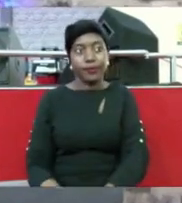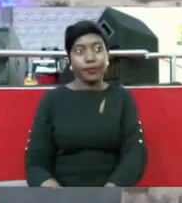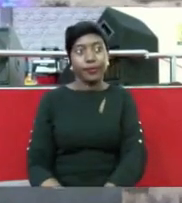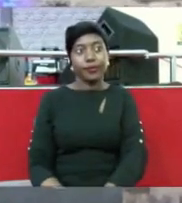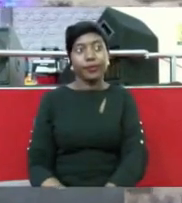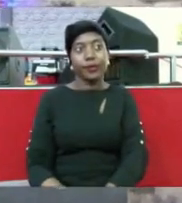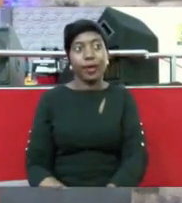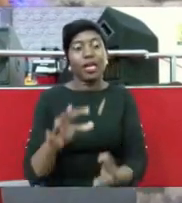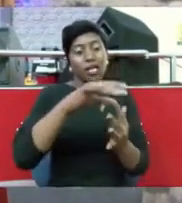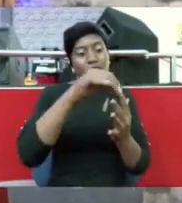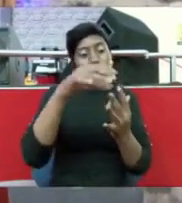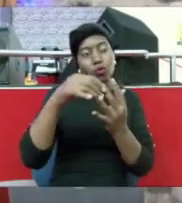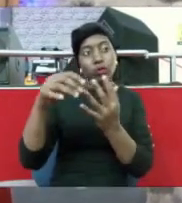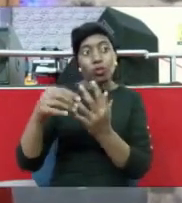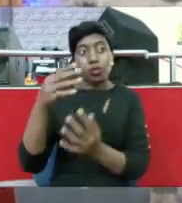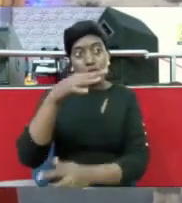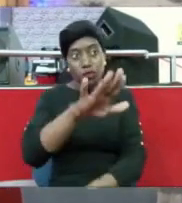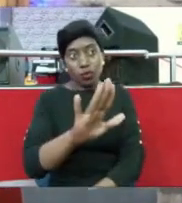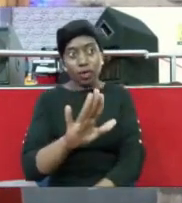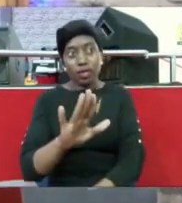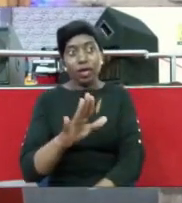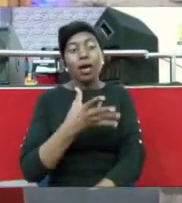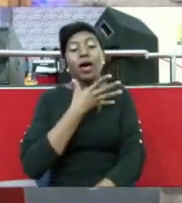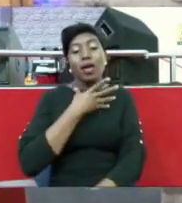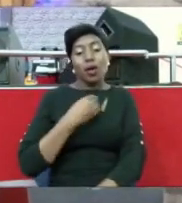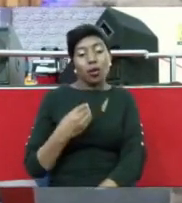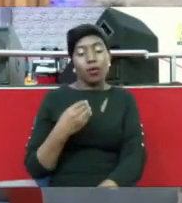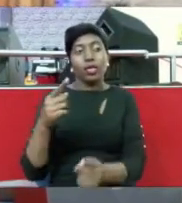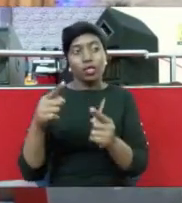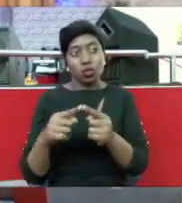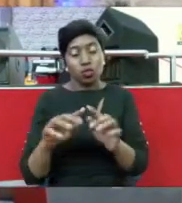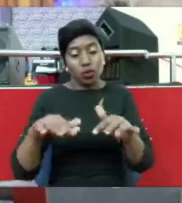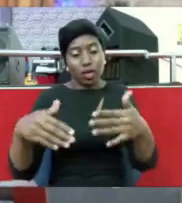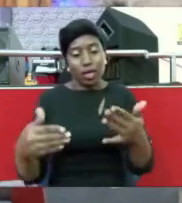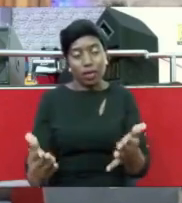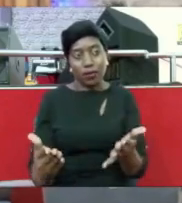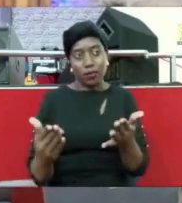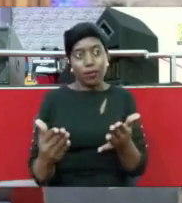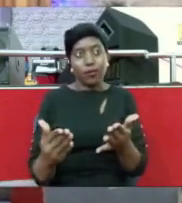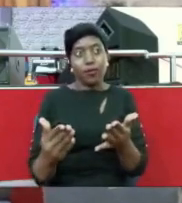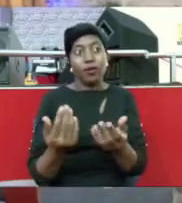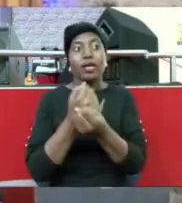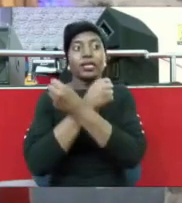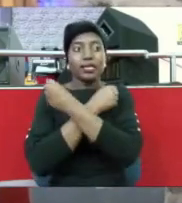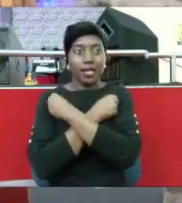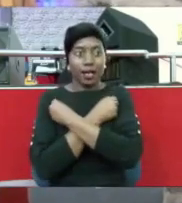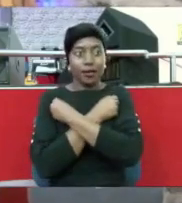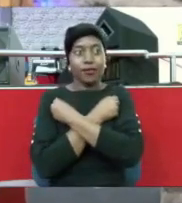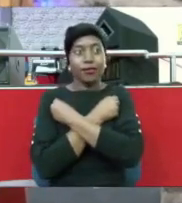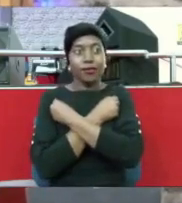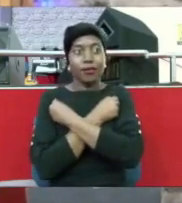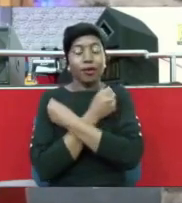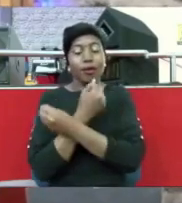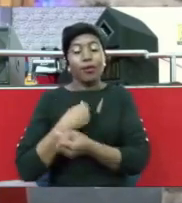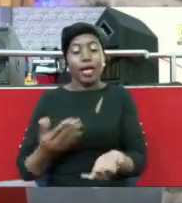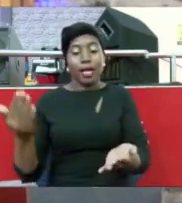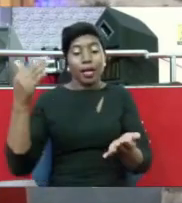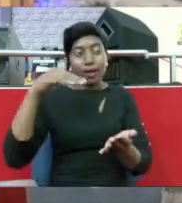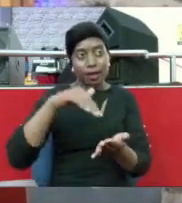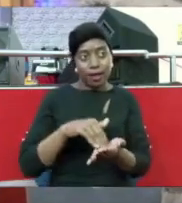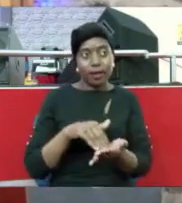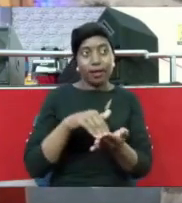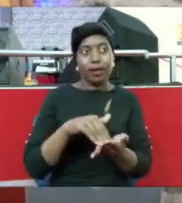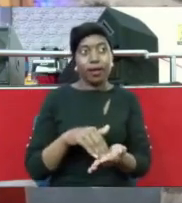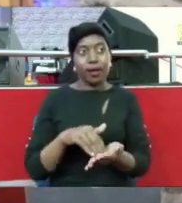obligation. Kujadili. I want to. Nataka kutoa. That's love. Hiyo ni upendo. I want to say again. Nataka kusema hivi. I have